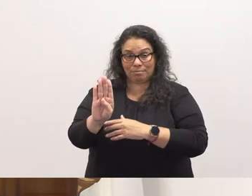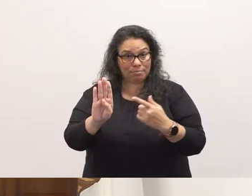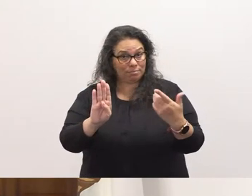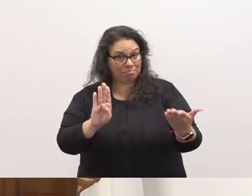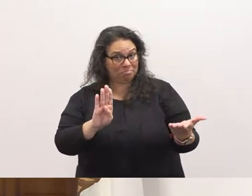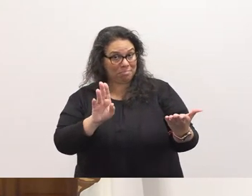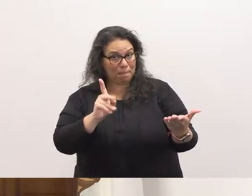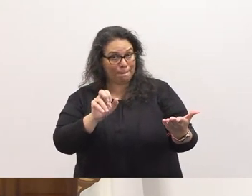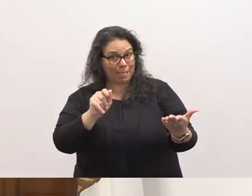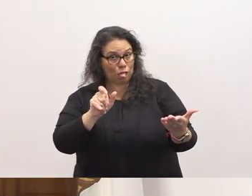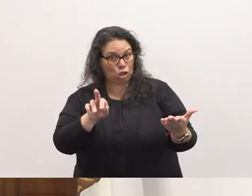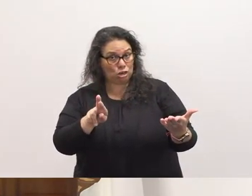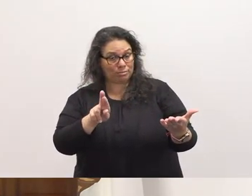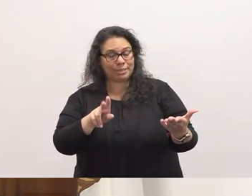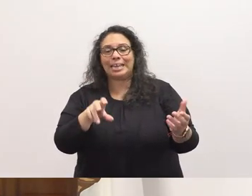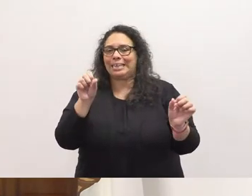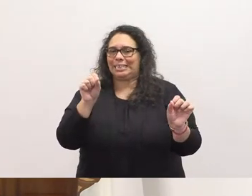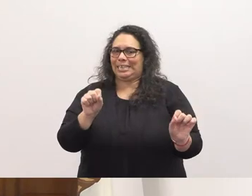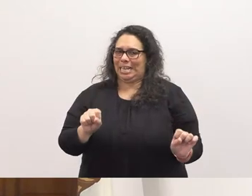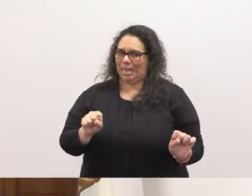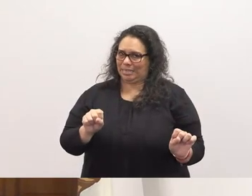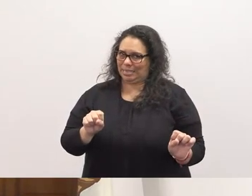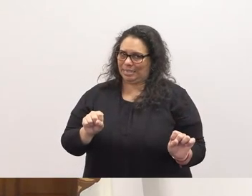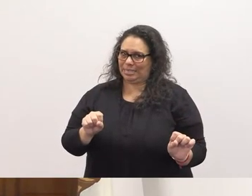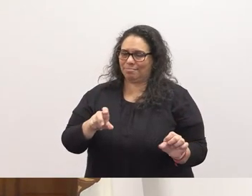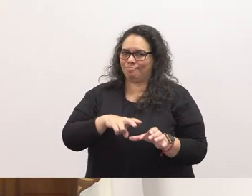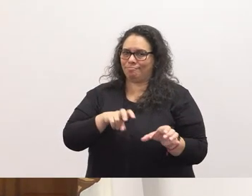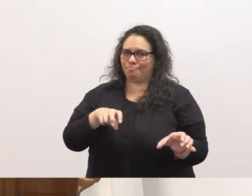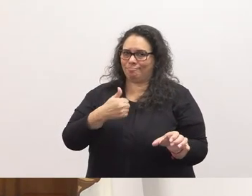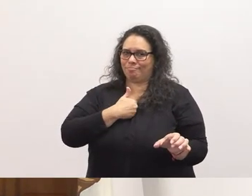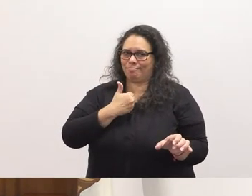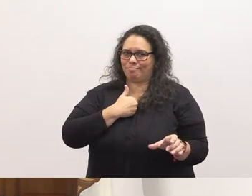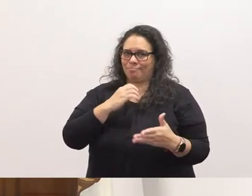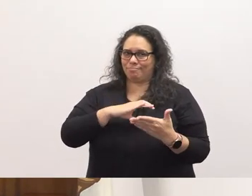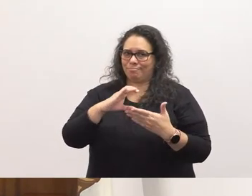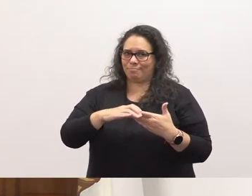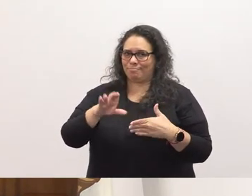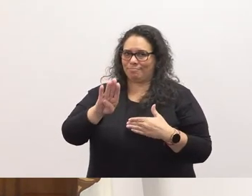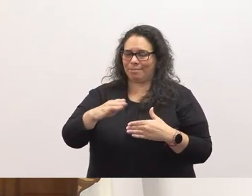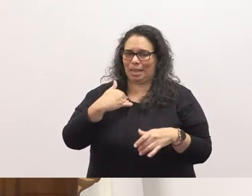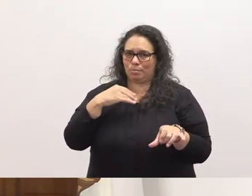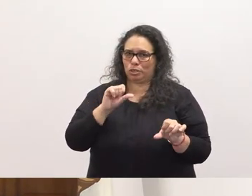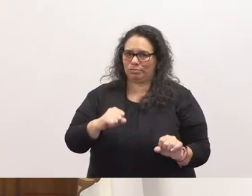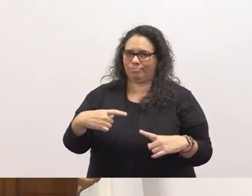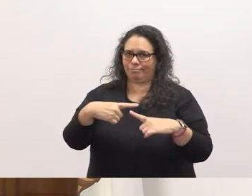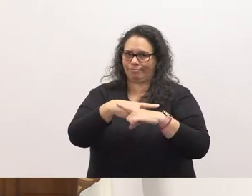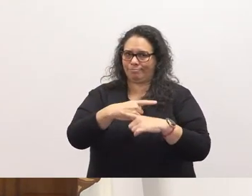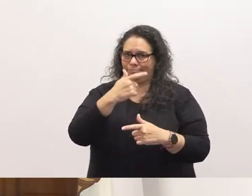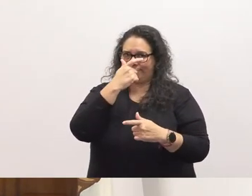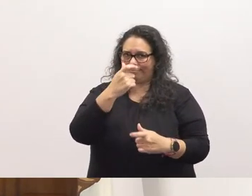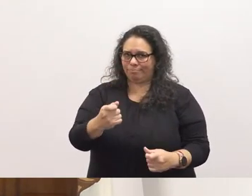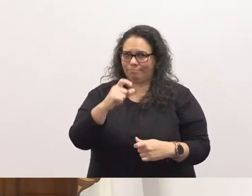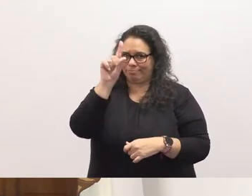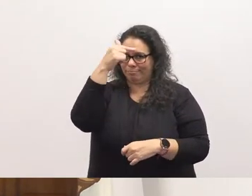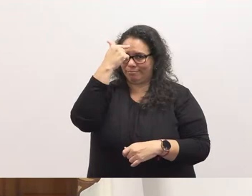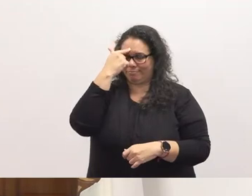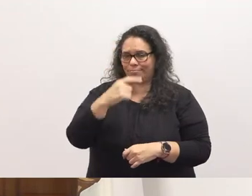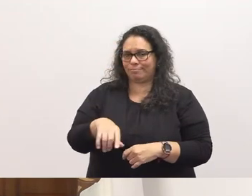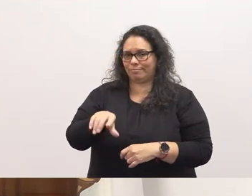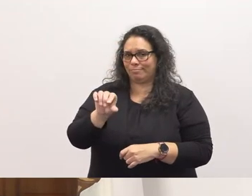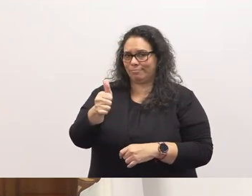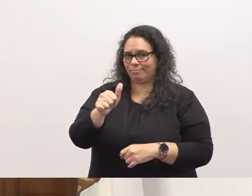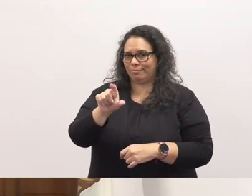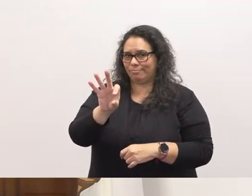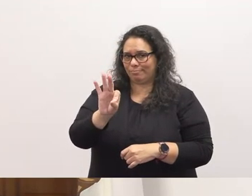Miller? Yes. I recuse myself from consent calendar B as I have a potential conflict of interest under government code sections